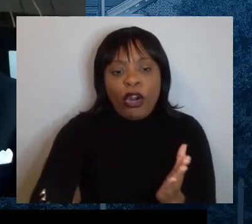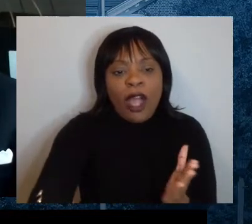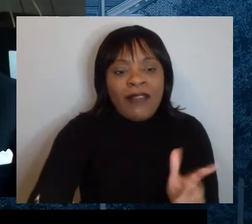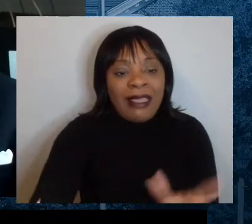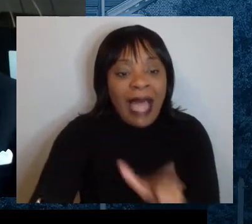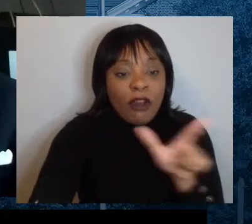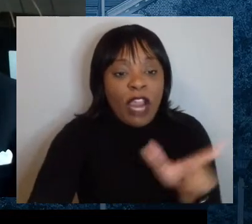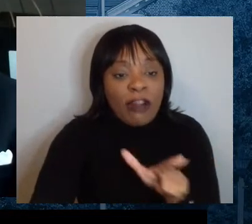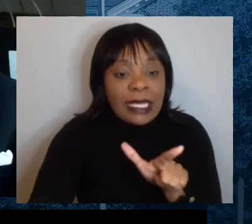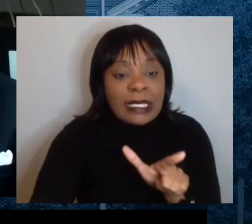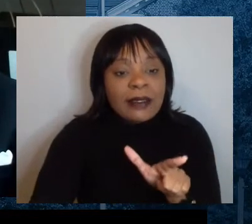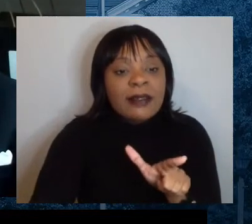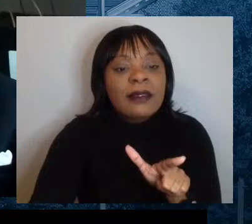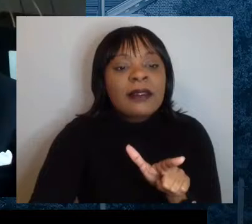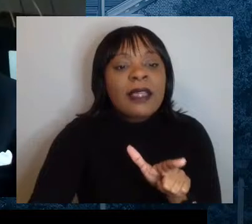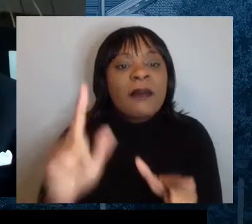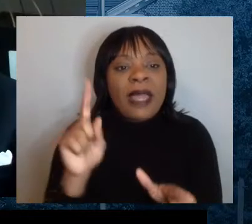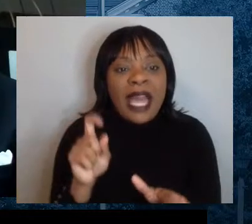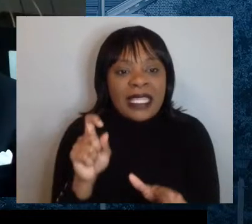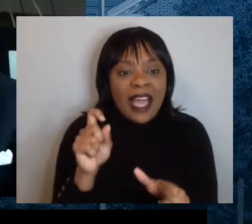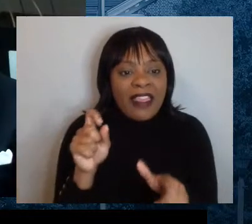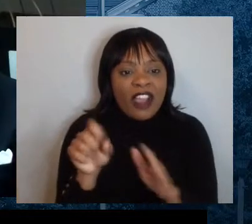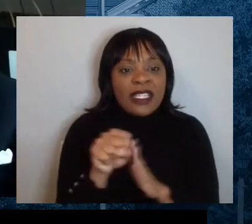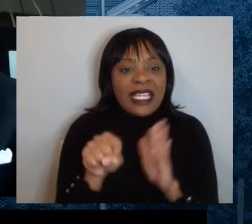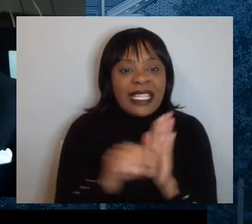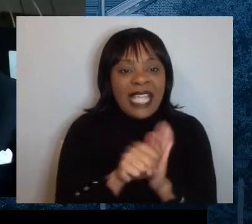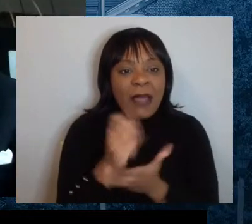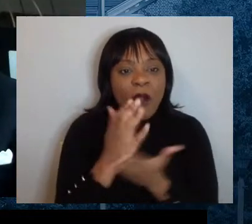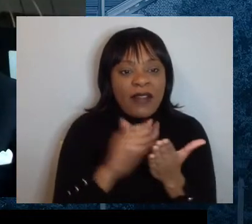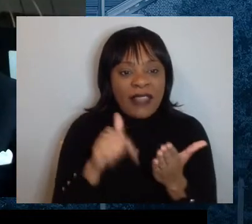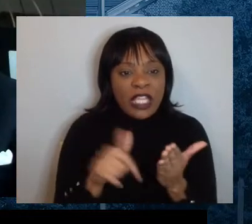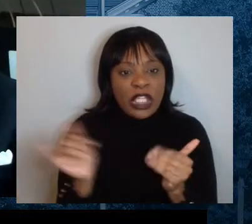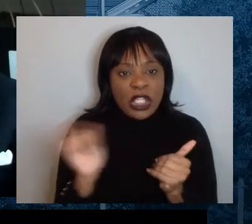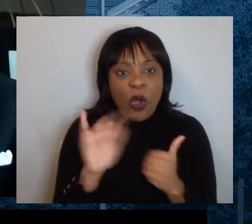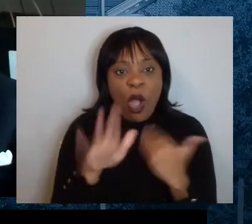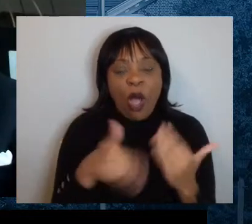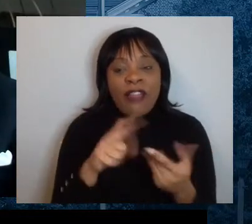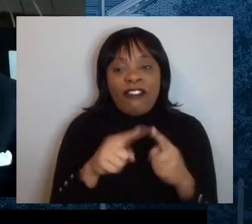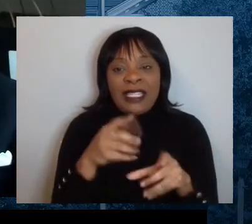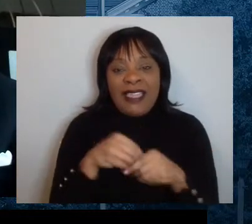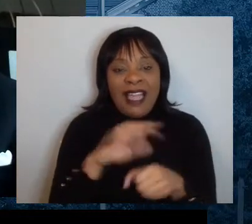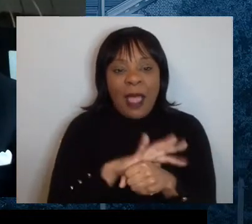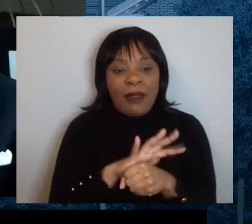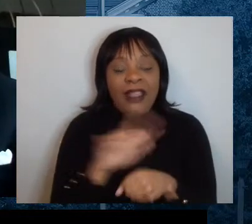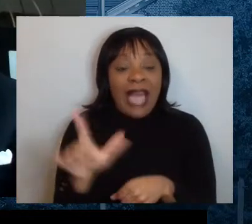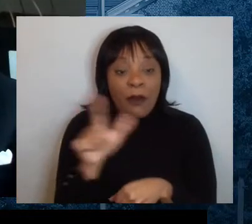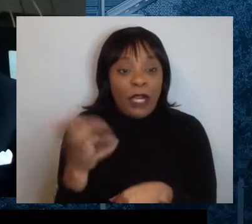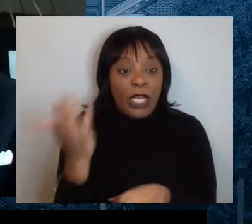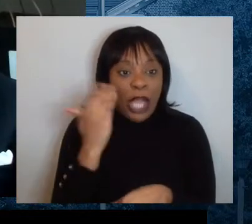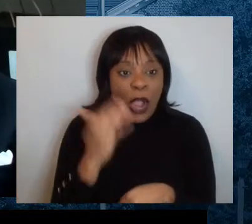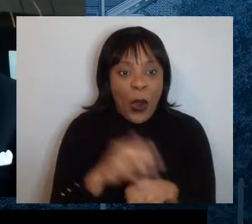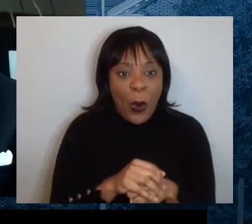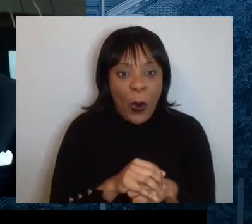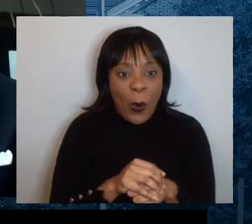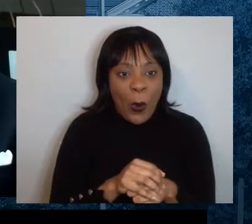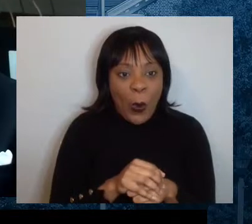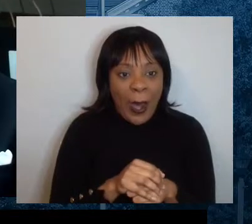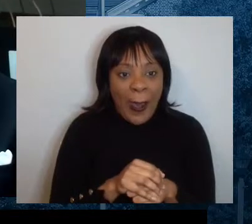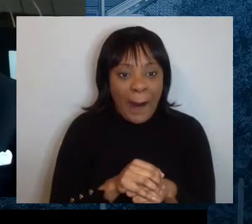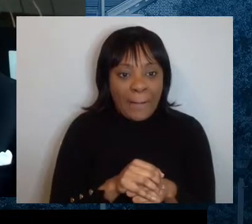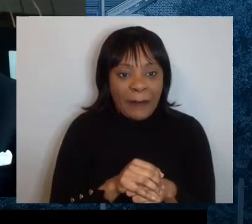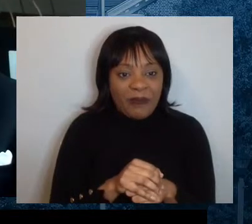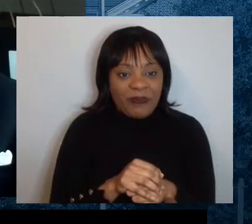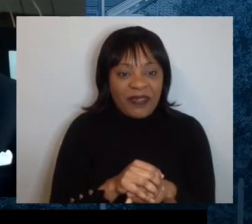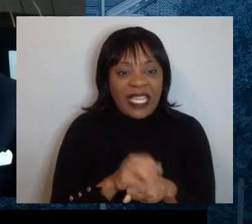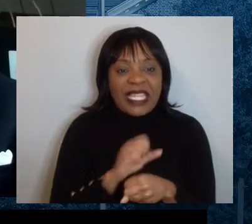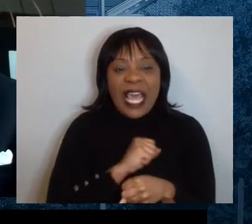because there's a state side of this, as all the friends of the library know. Right. The federal resources are